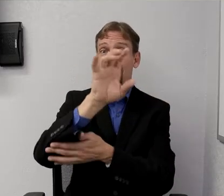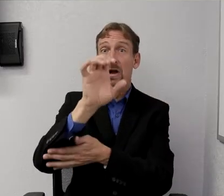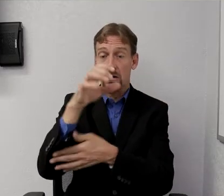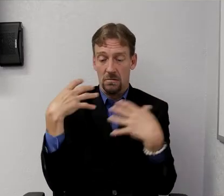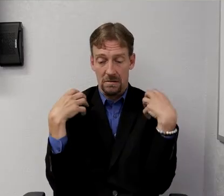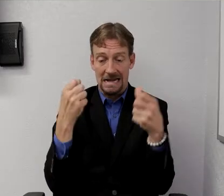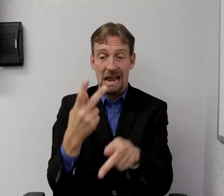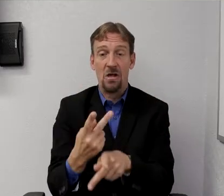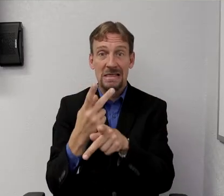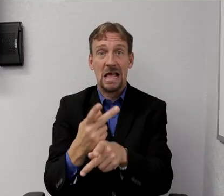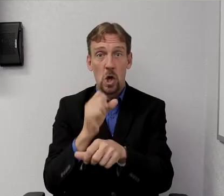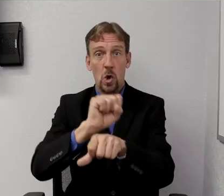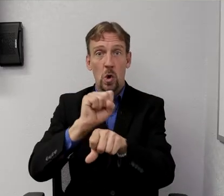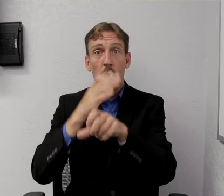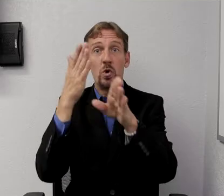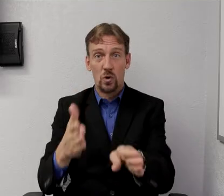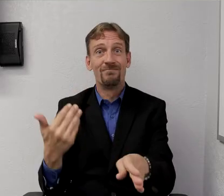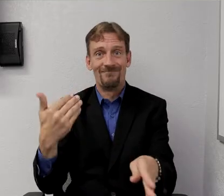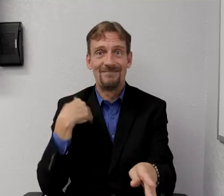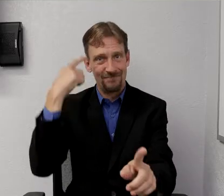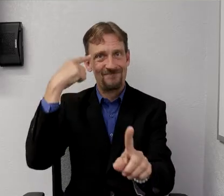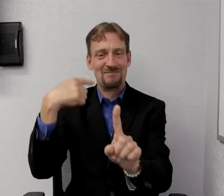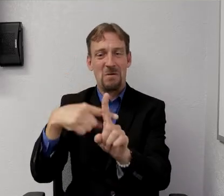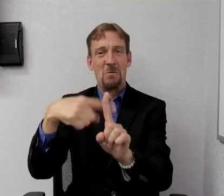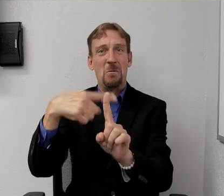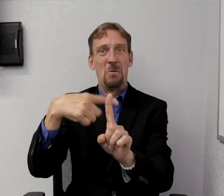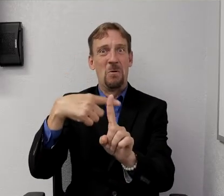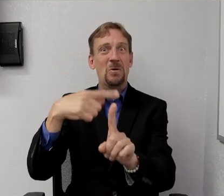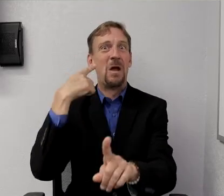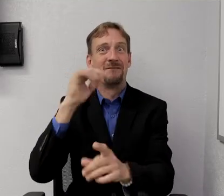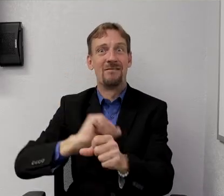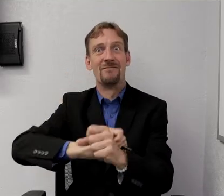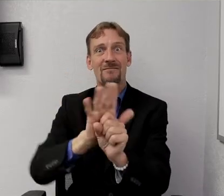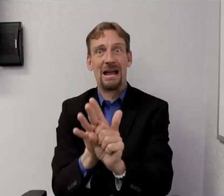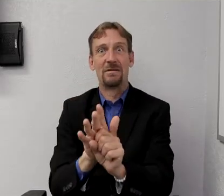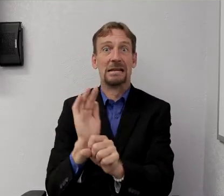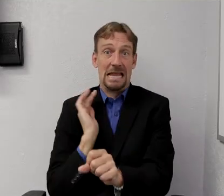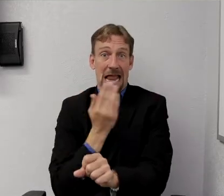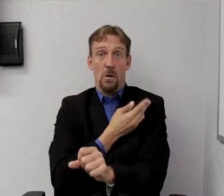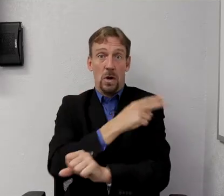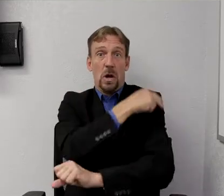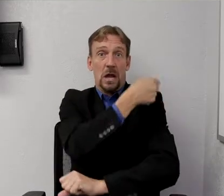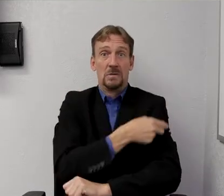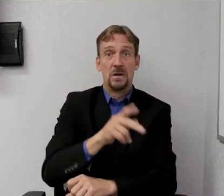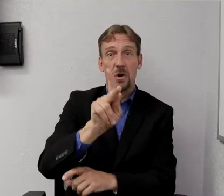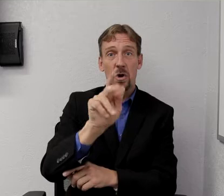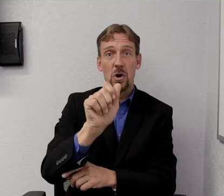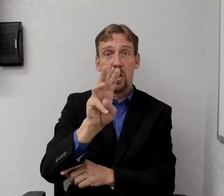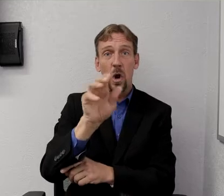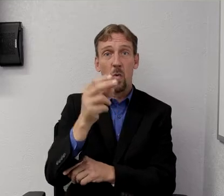have tested positive for the virus. At Cahuilla Delta, we've had 7 employees,